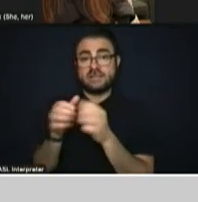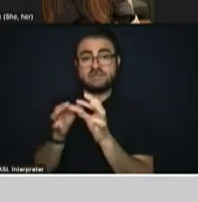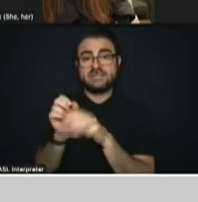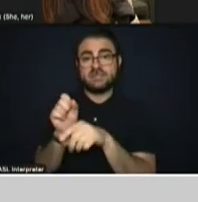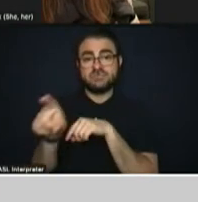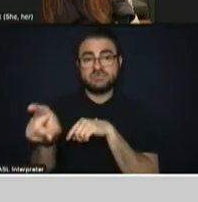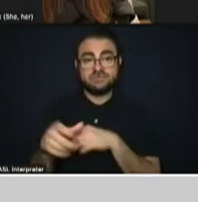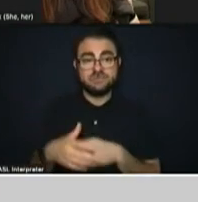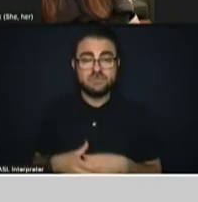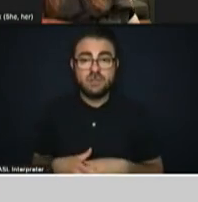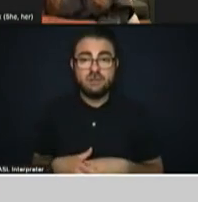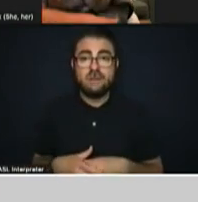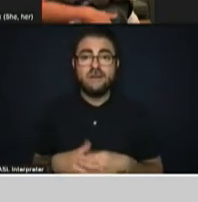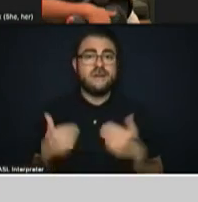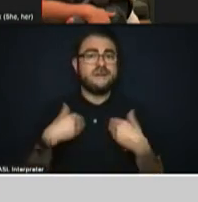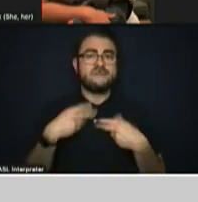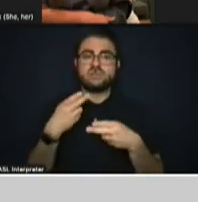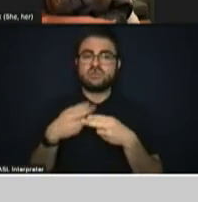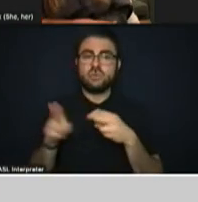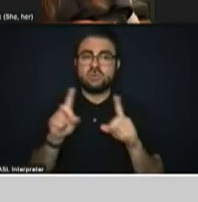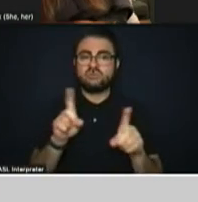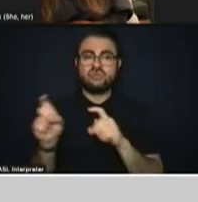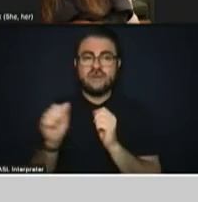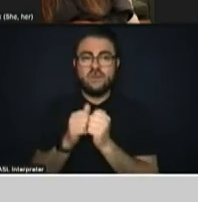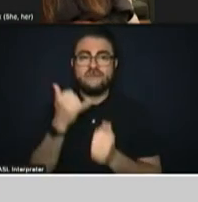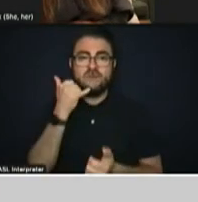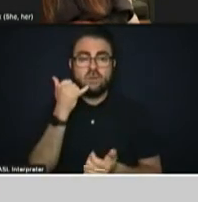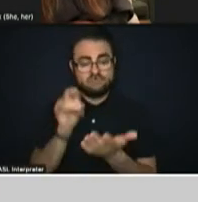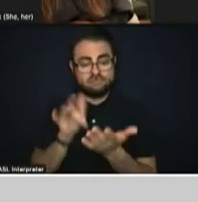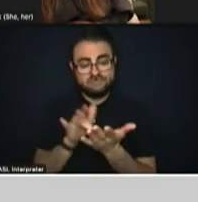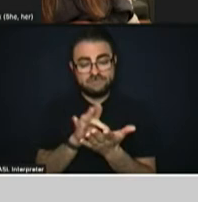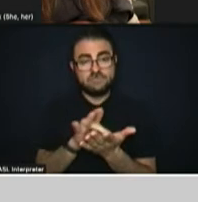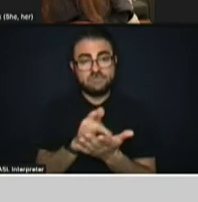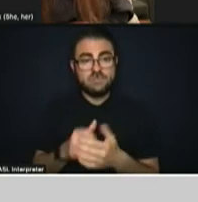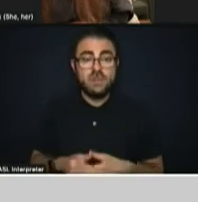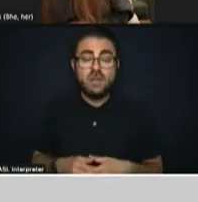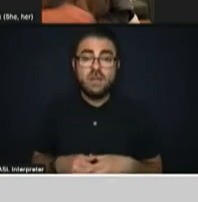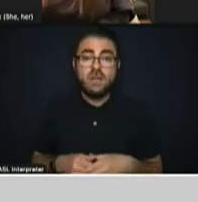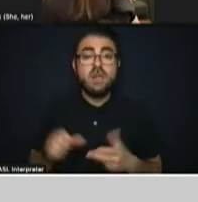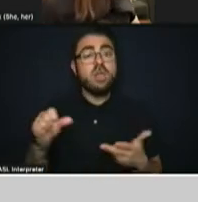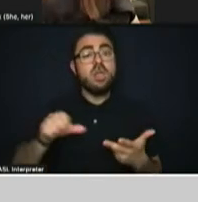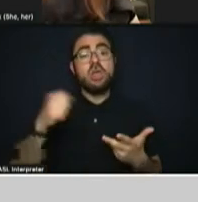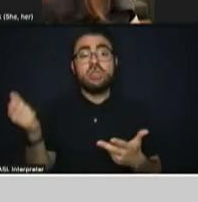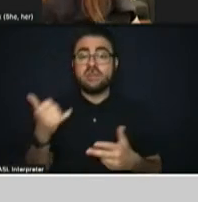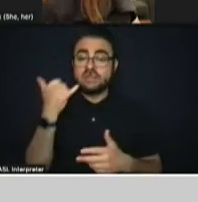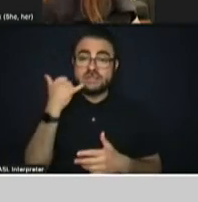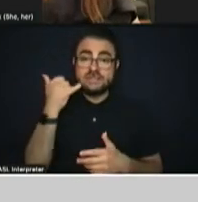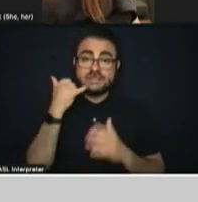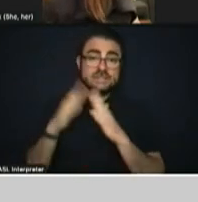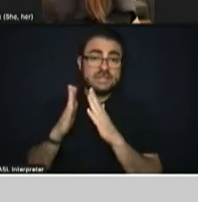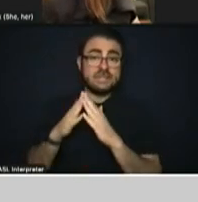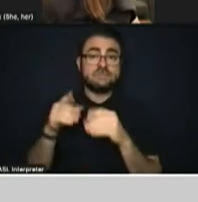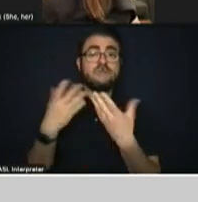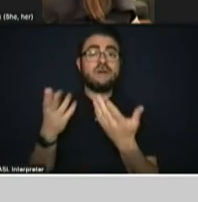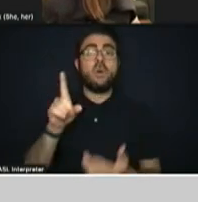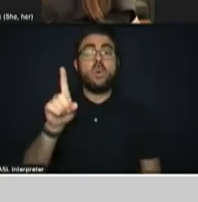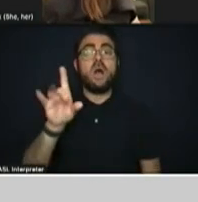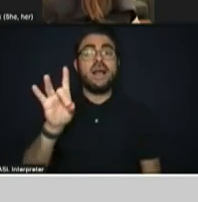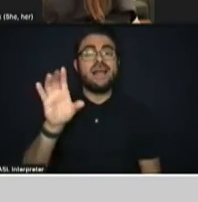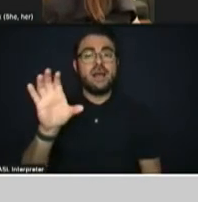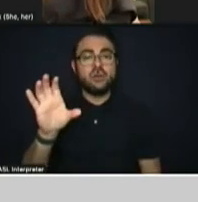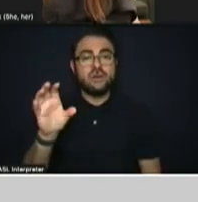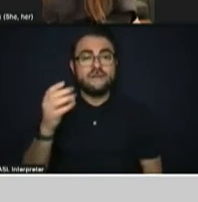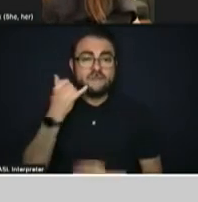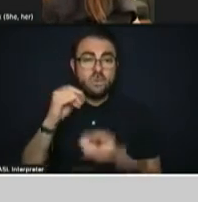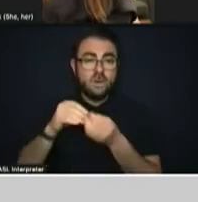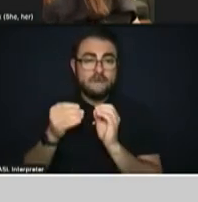can do the short survey with your phone. In other cities, I gave an option of doing a 1-800 number where it's an